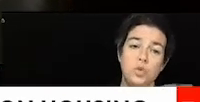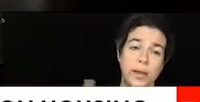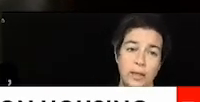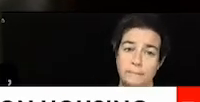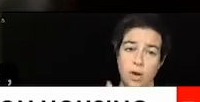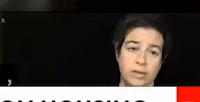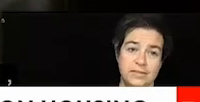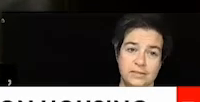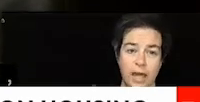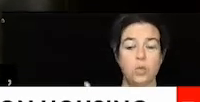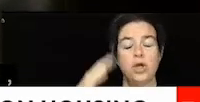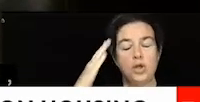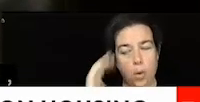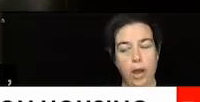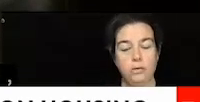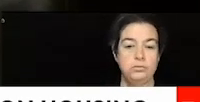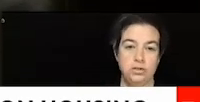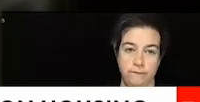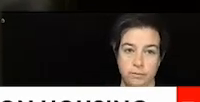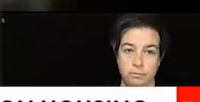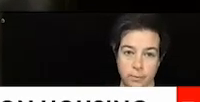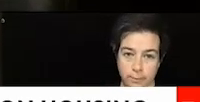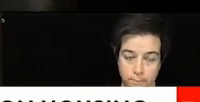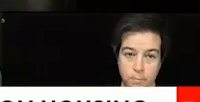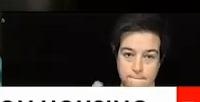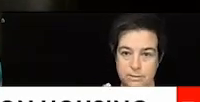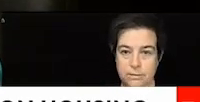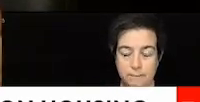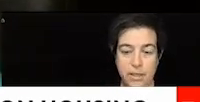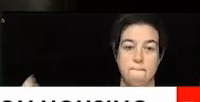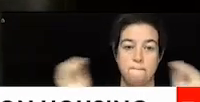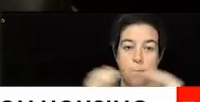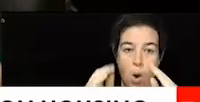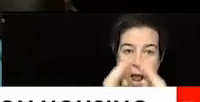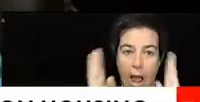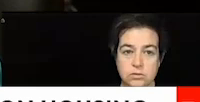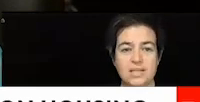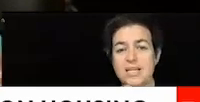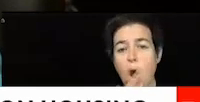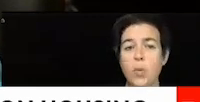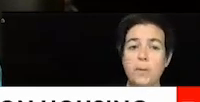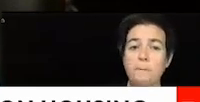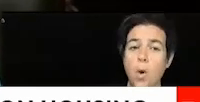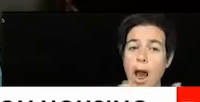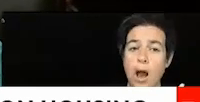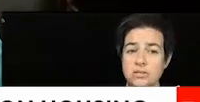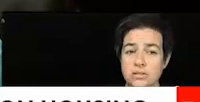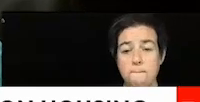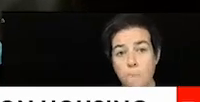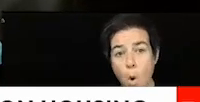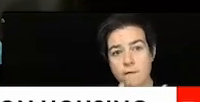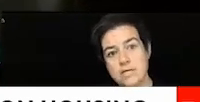know how to solve the problem. We need to build more housing, and not just more housing, but more of every